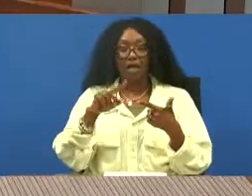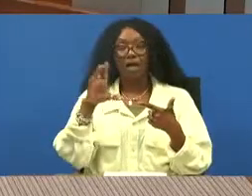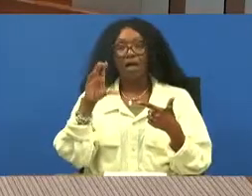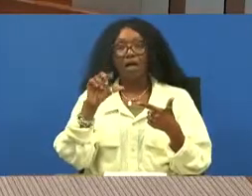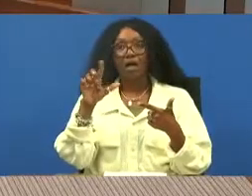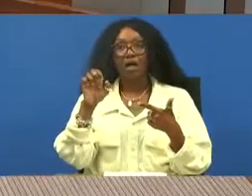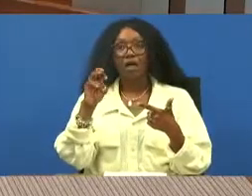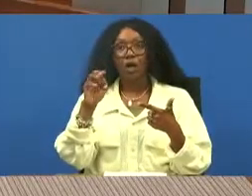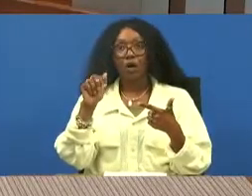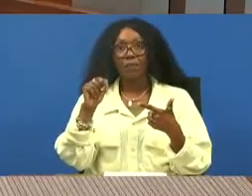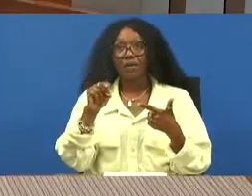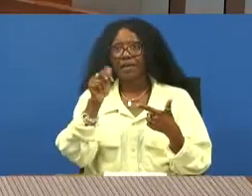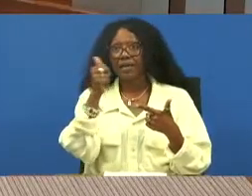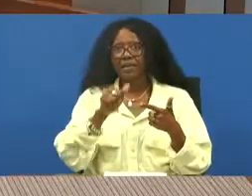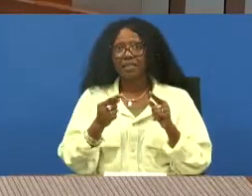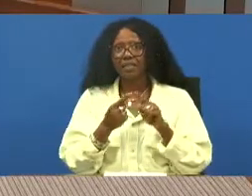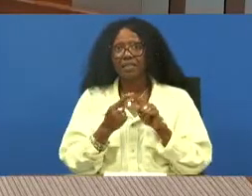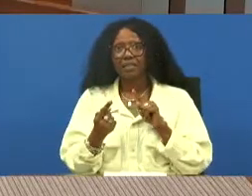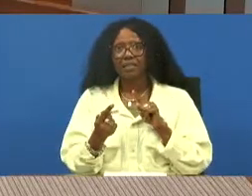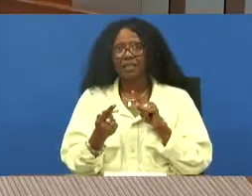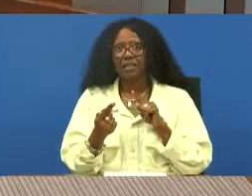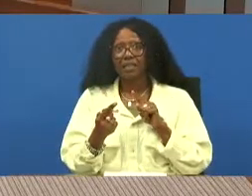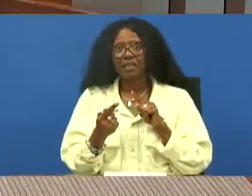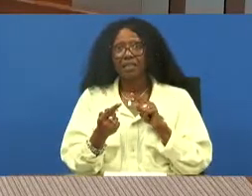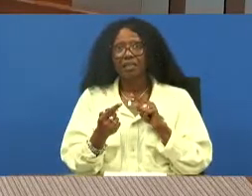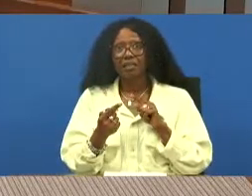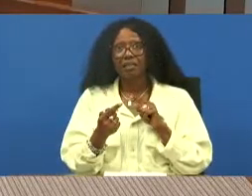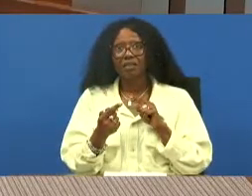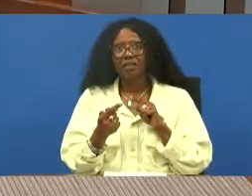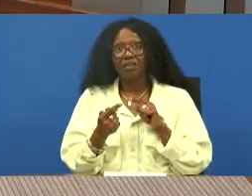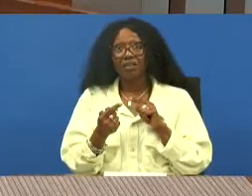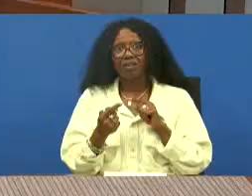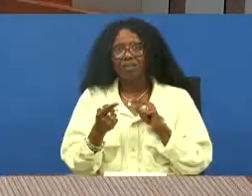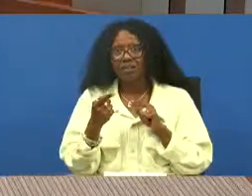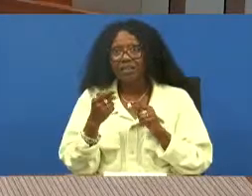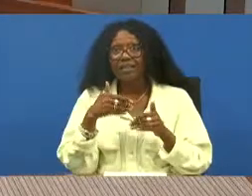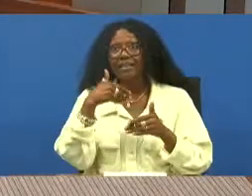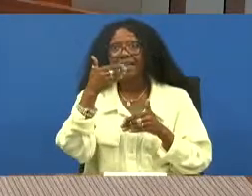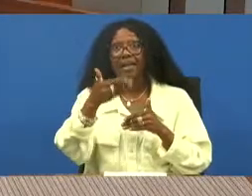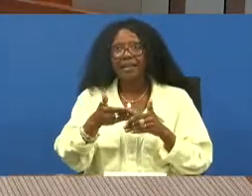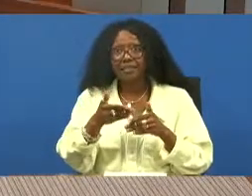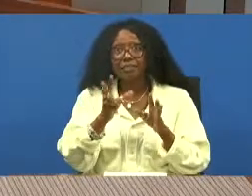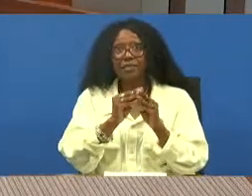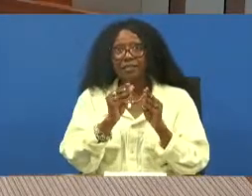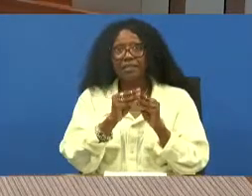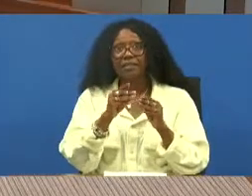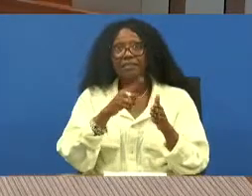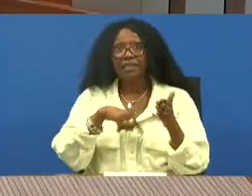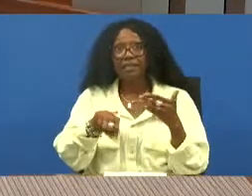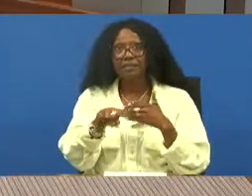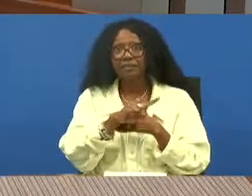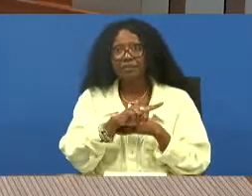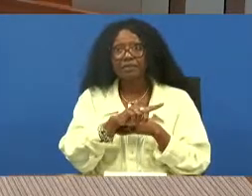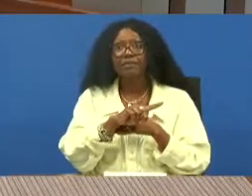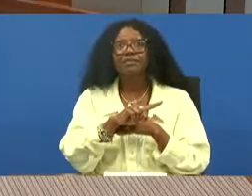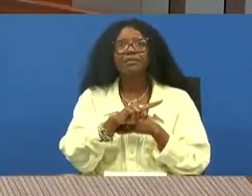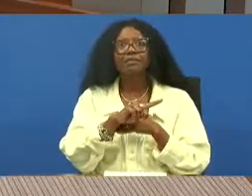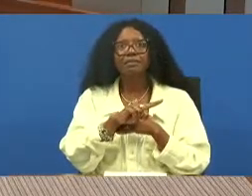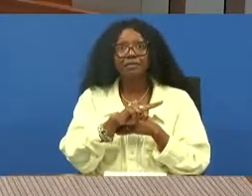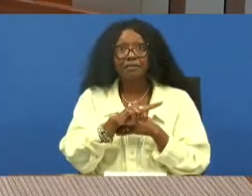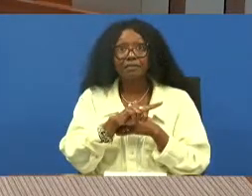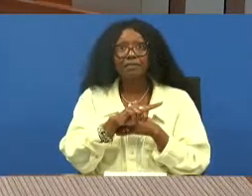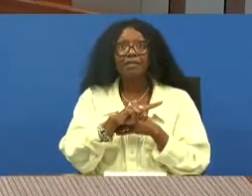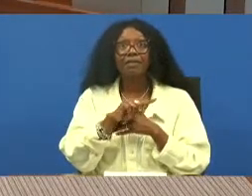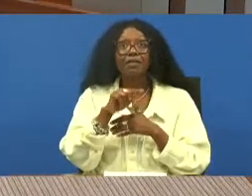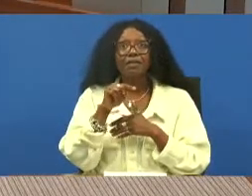that motion? Anyone opposed? Yeah. Next meeting, which is next week. Zoning meeting. Yeah, because this is a